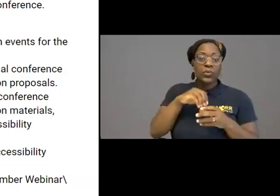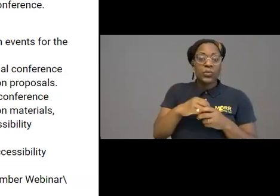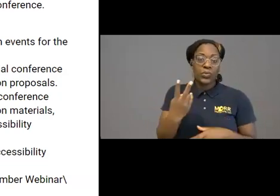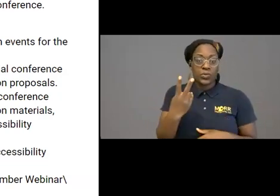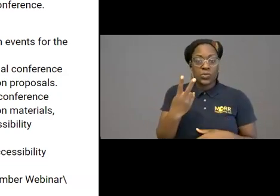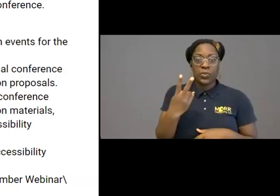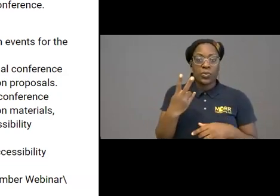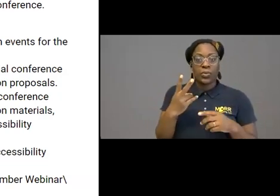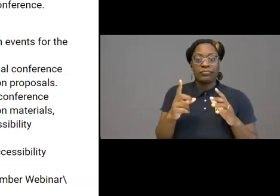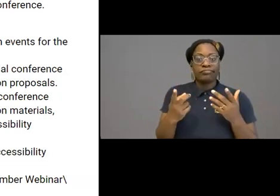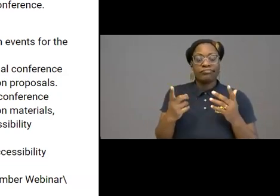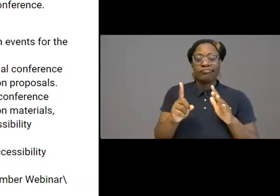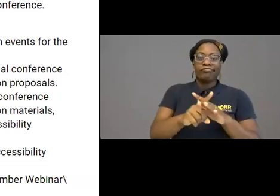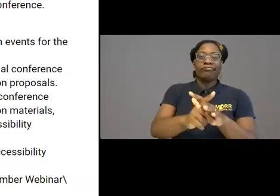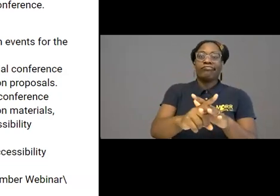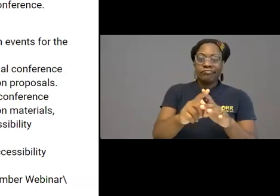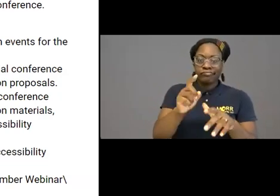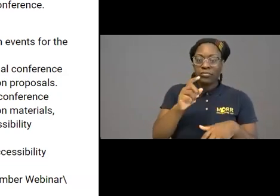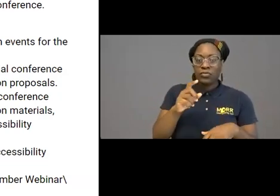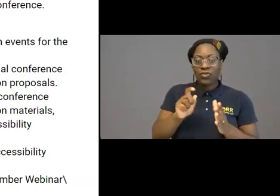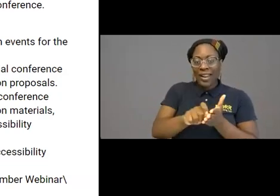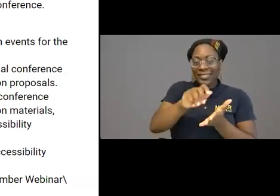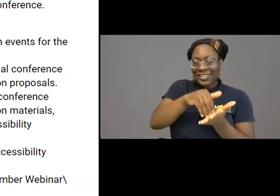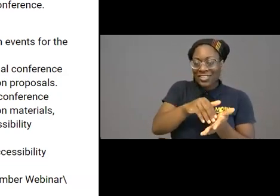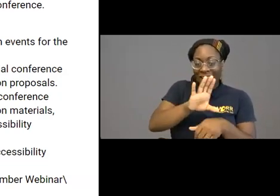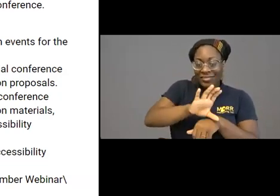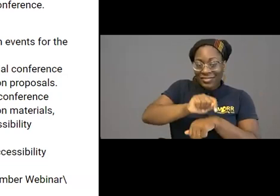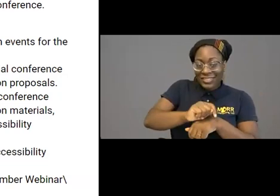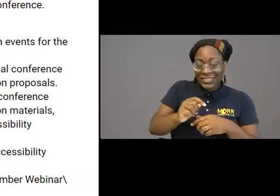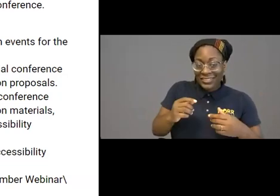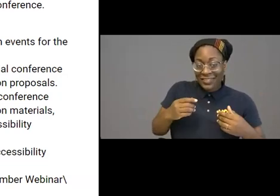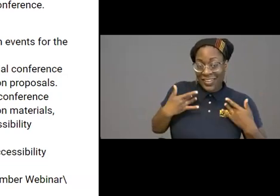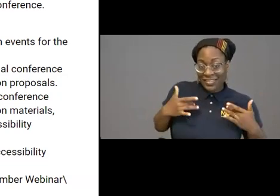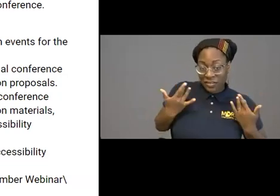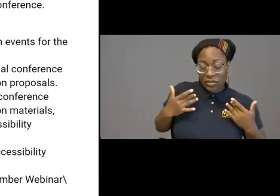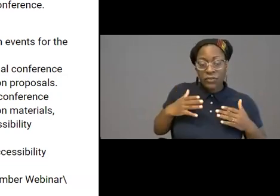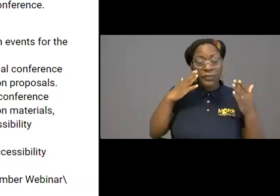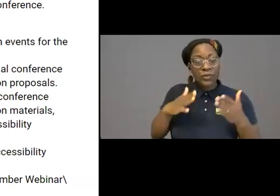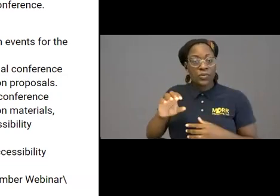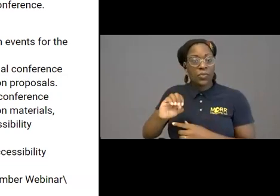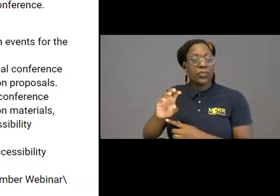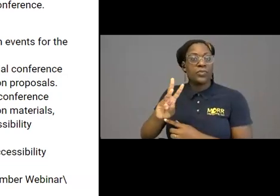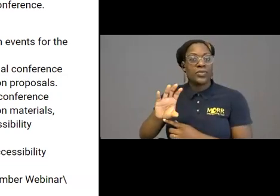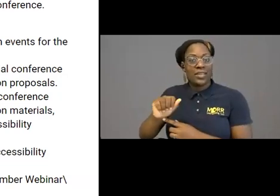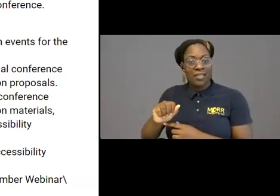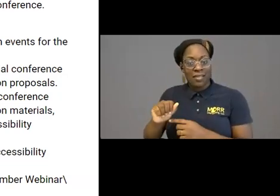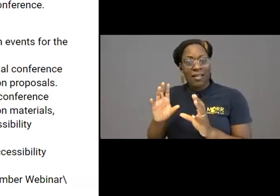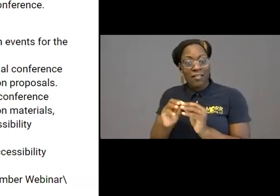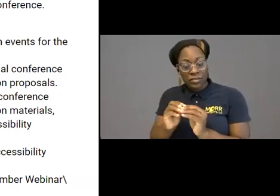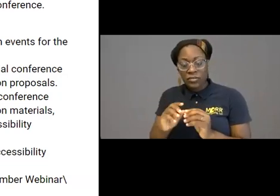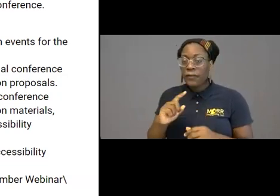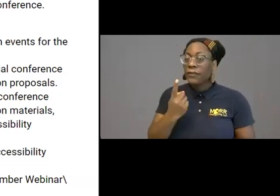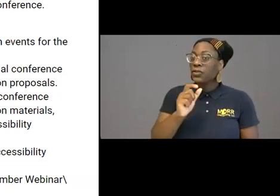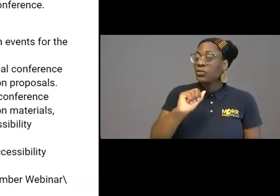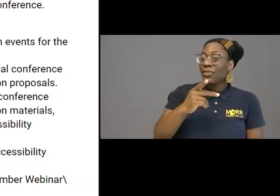an event for potential conference presenters to get feedback on their proposals before submitting them. And our second in